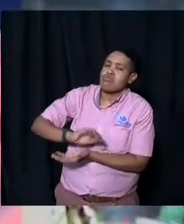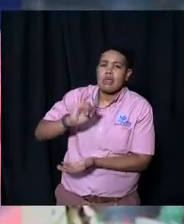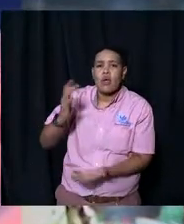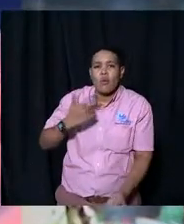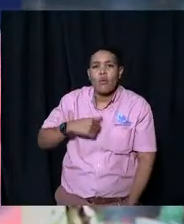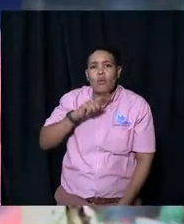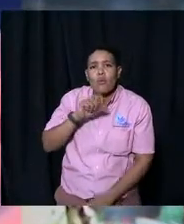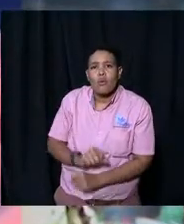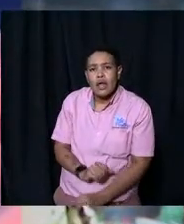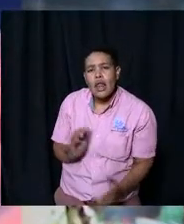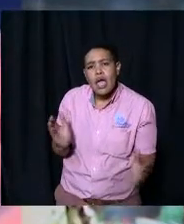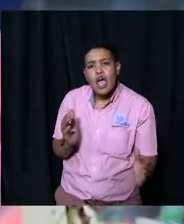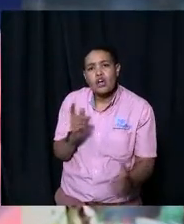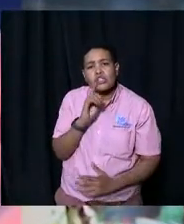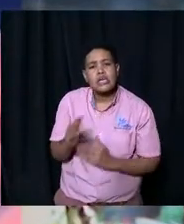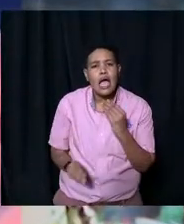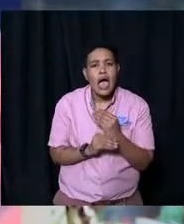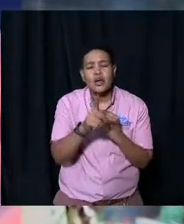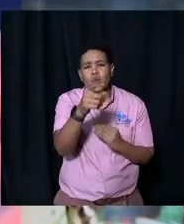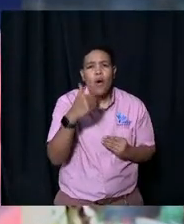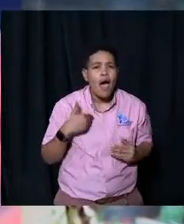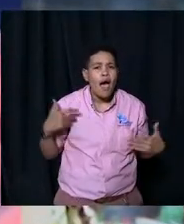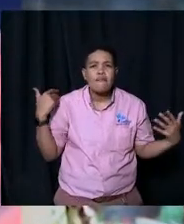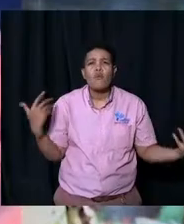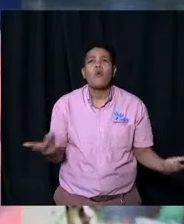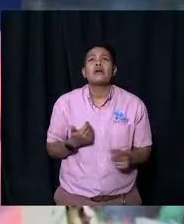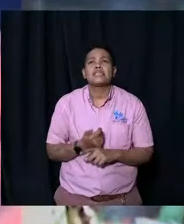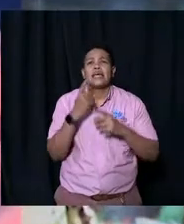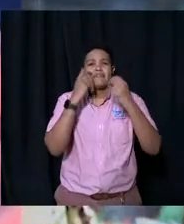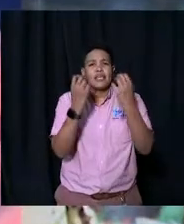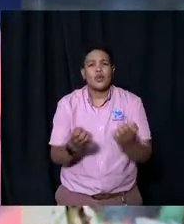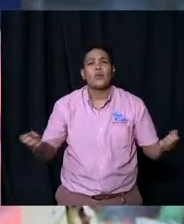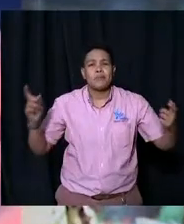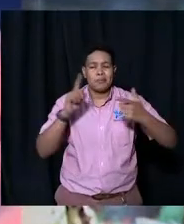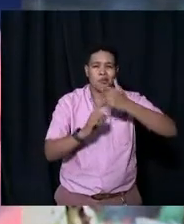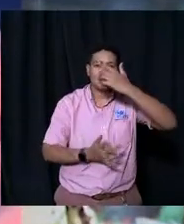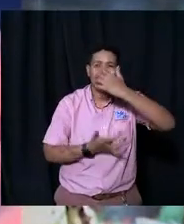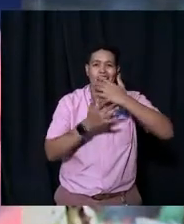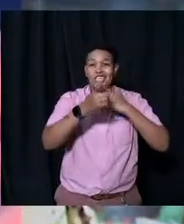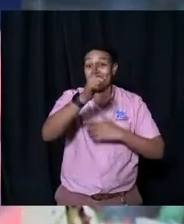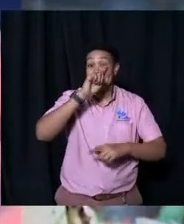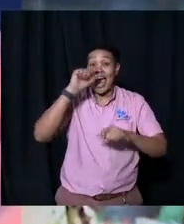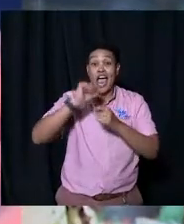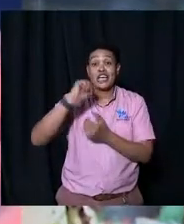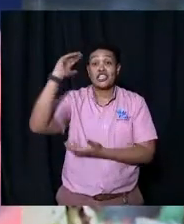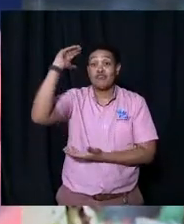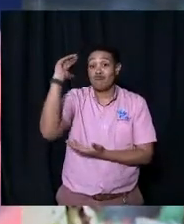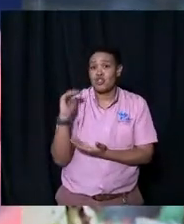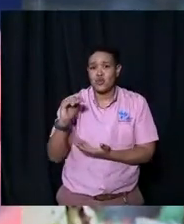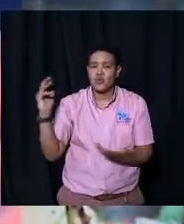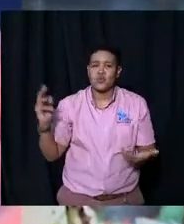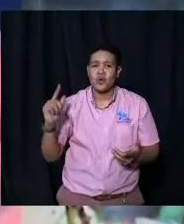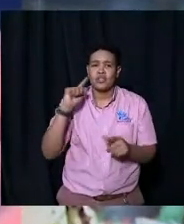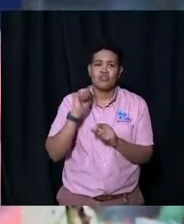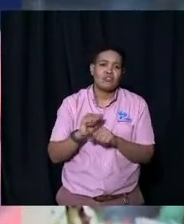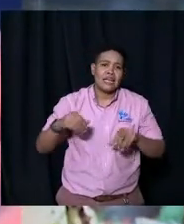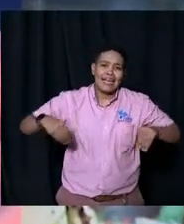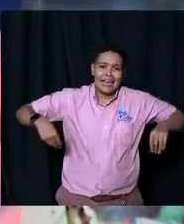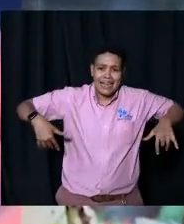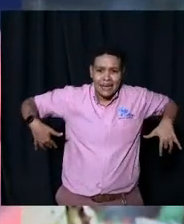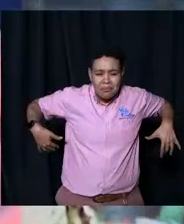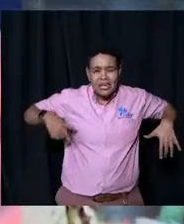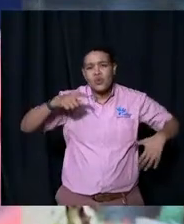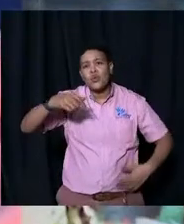going to encourage. And then you have equipment and technologies that actually reduce what is emitted. You can